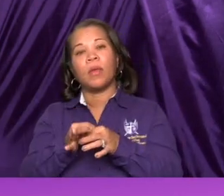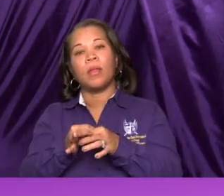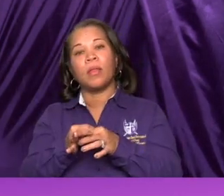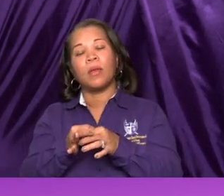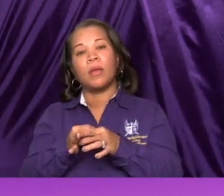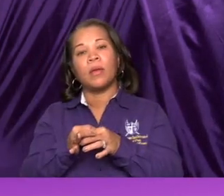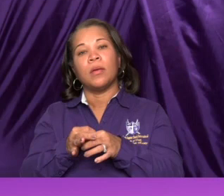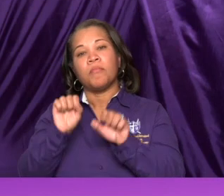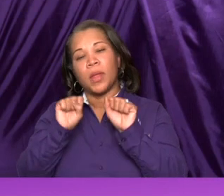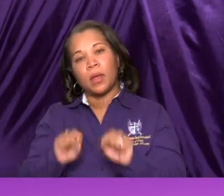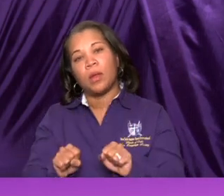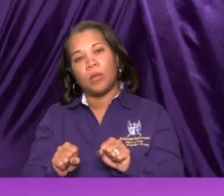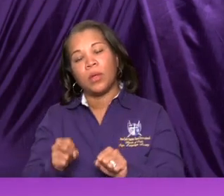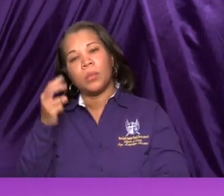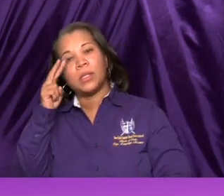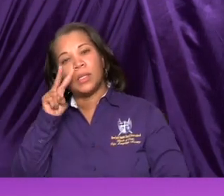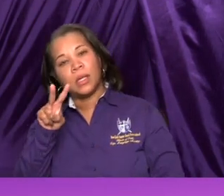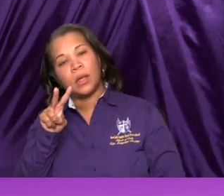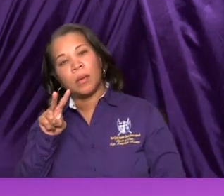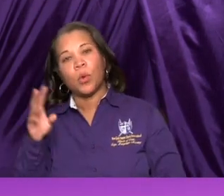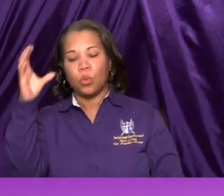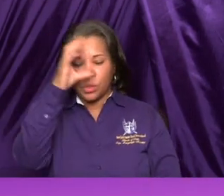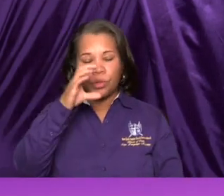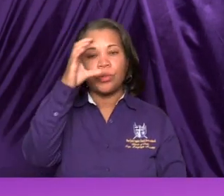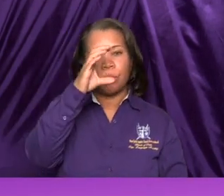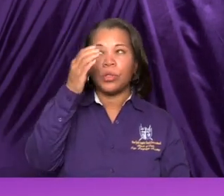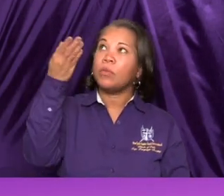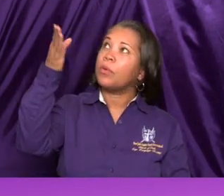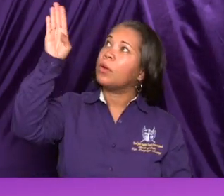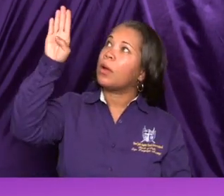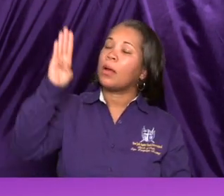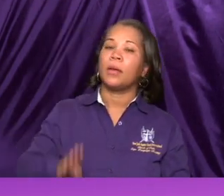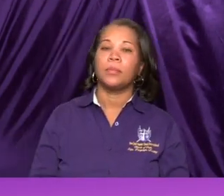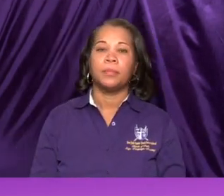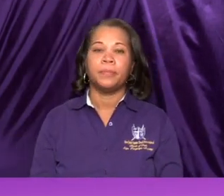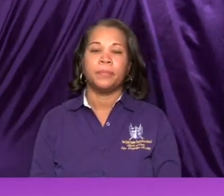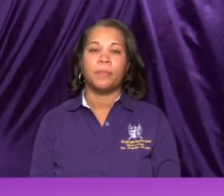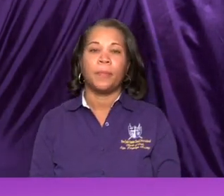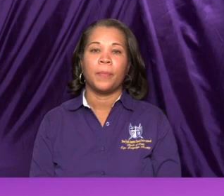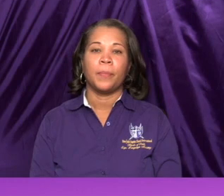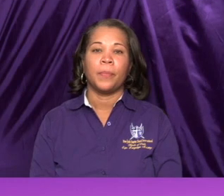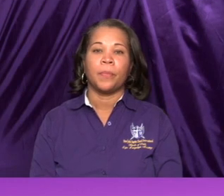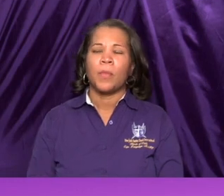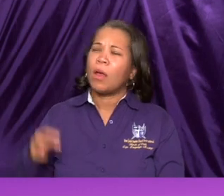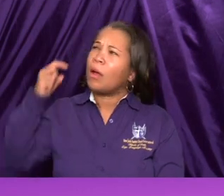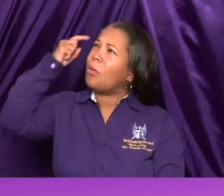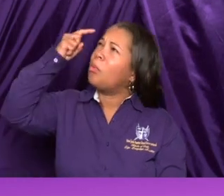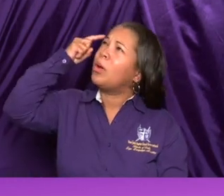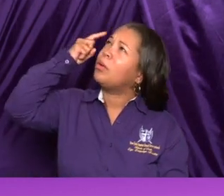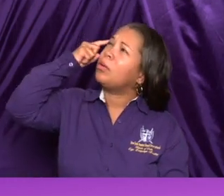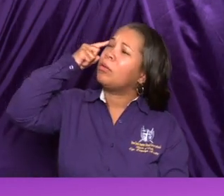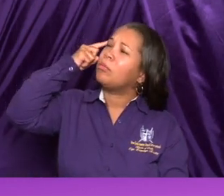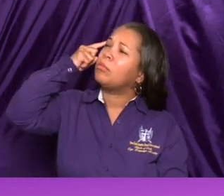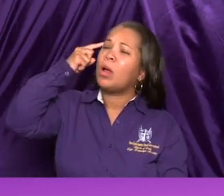That can only be visible for those who are in search of him. I wonder, are you in search of him this